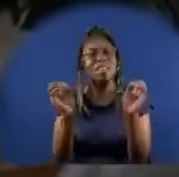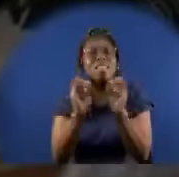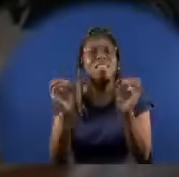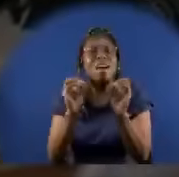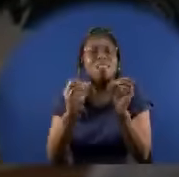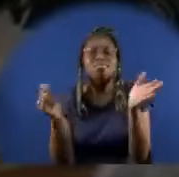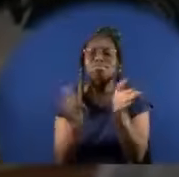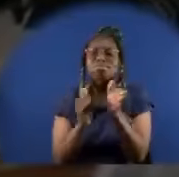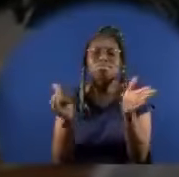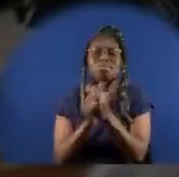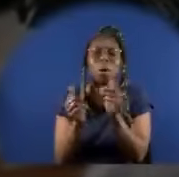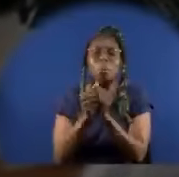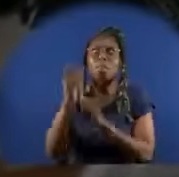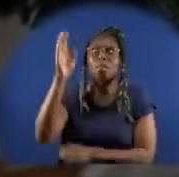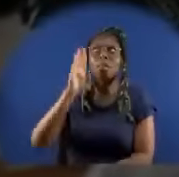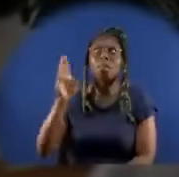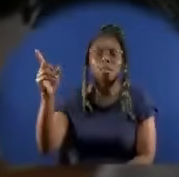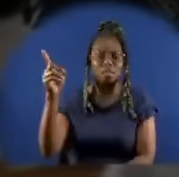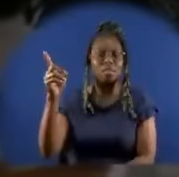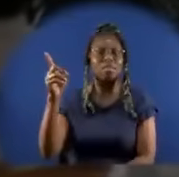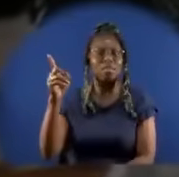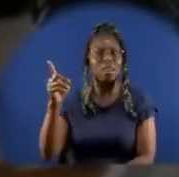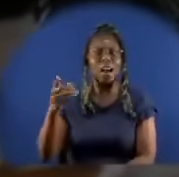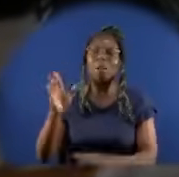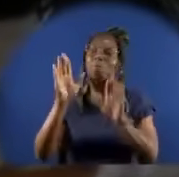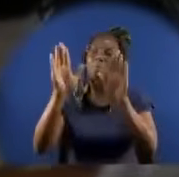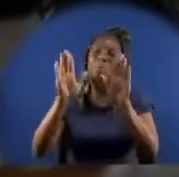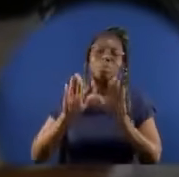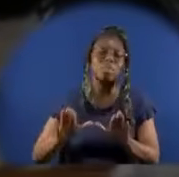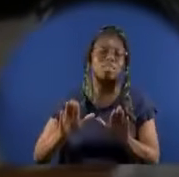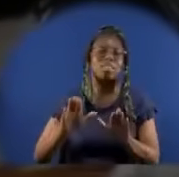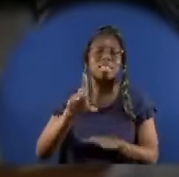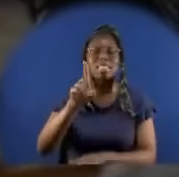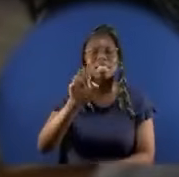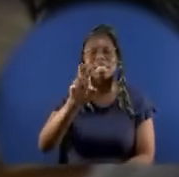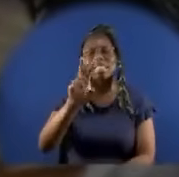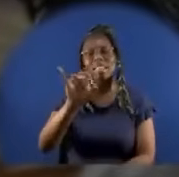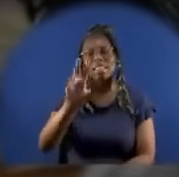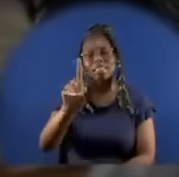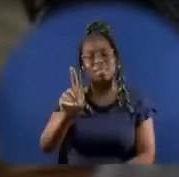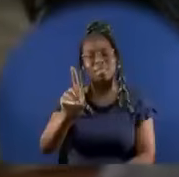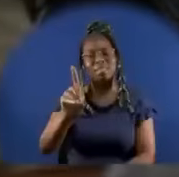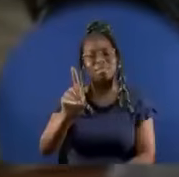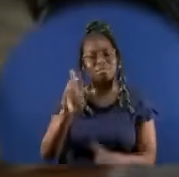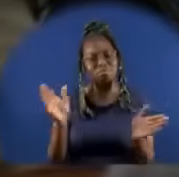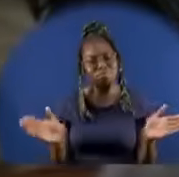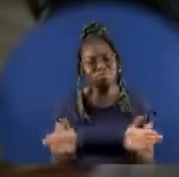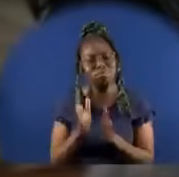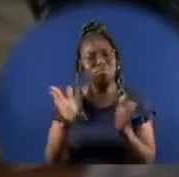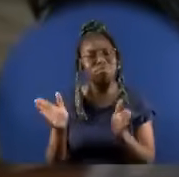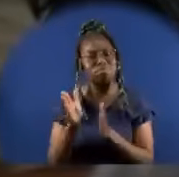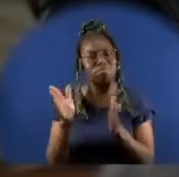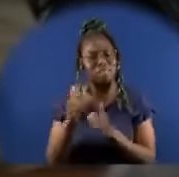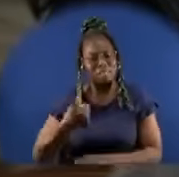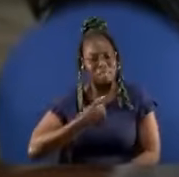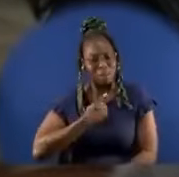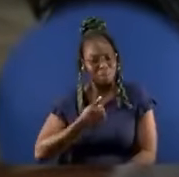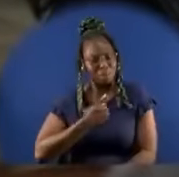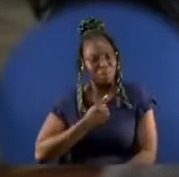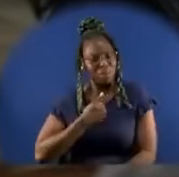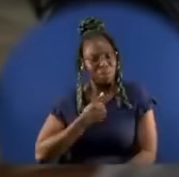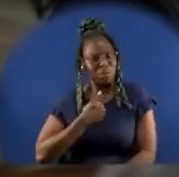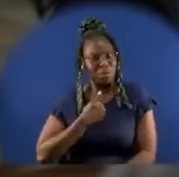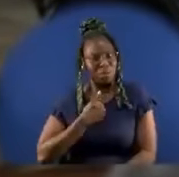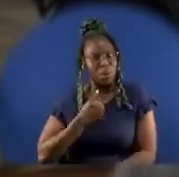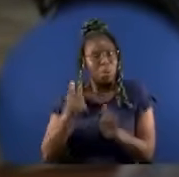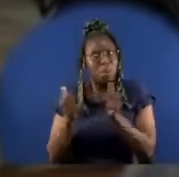the story of Brother David in the scriptures. The story says that David encouraged himself in the Lord